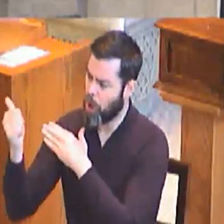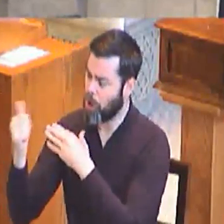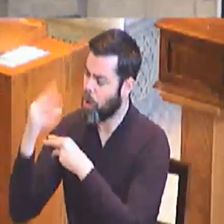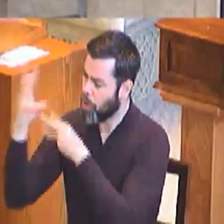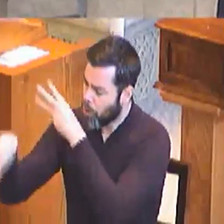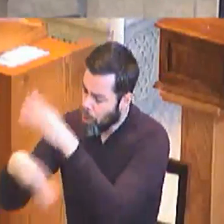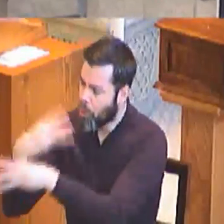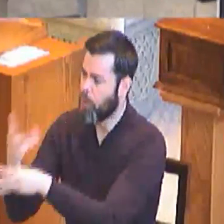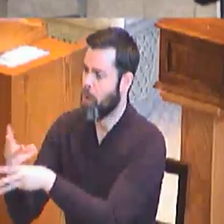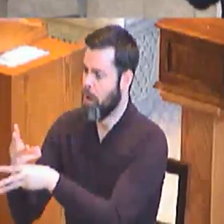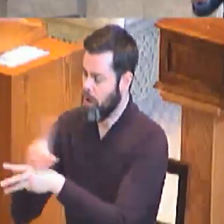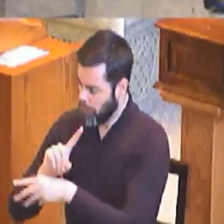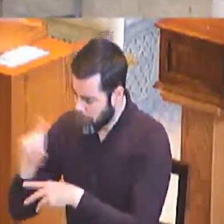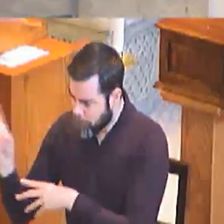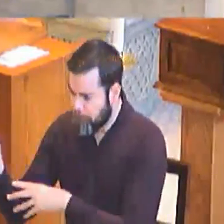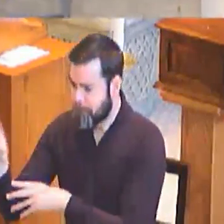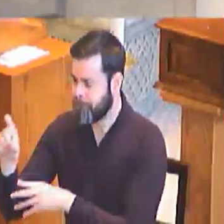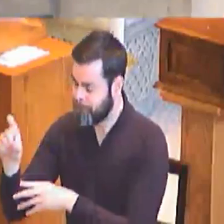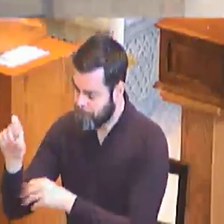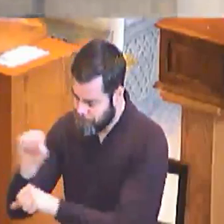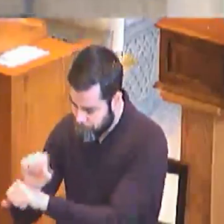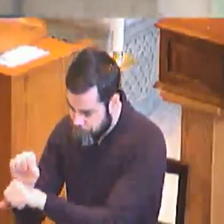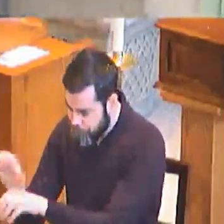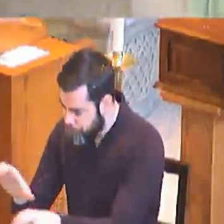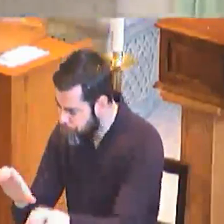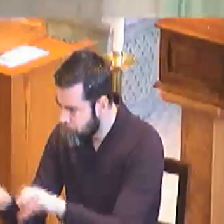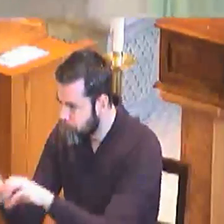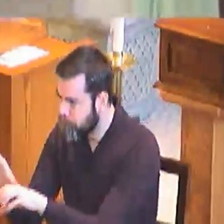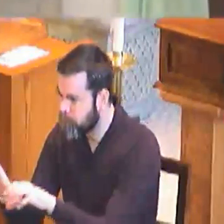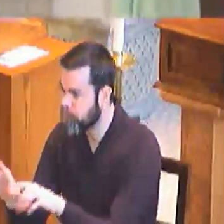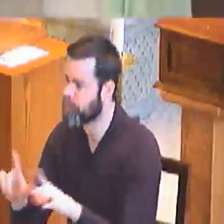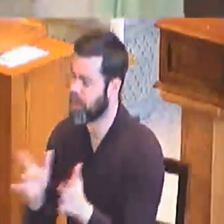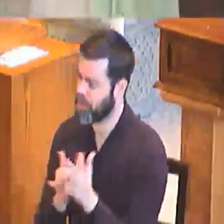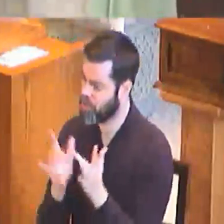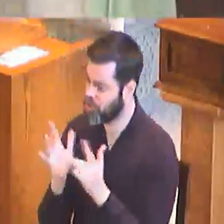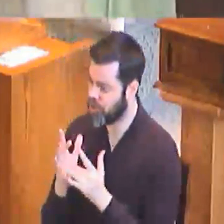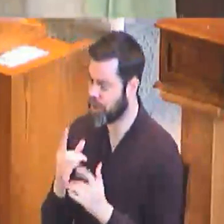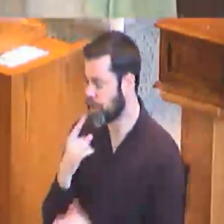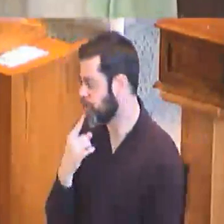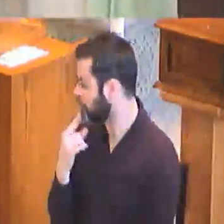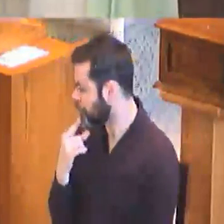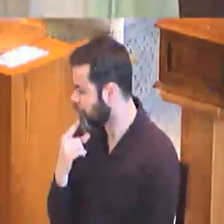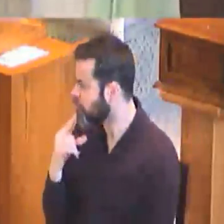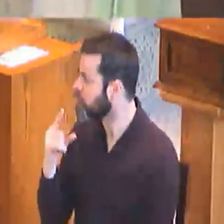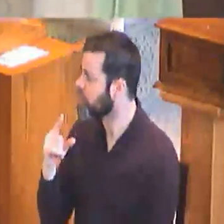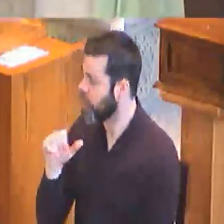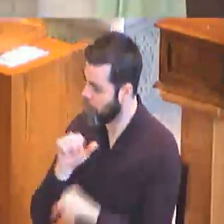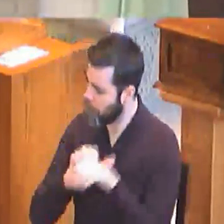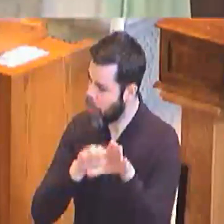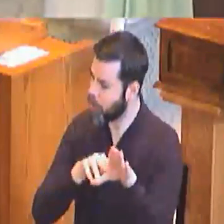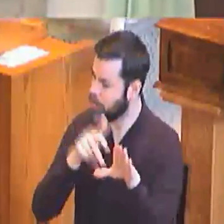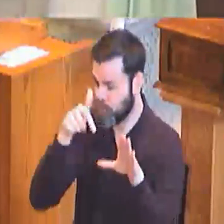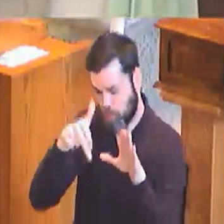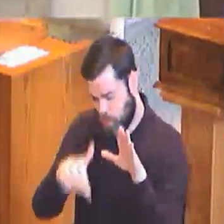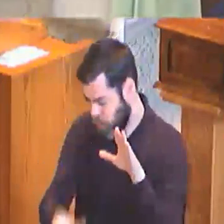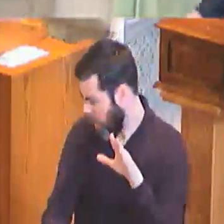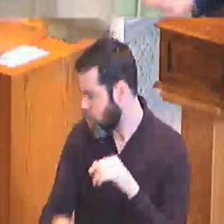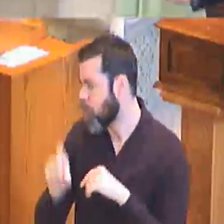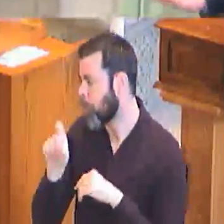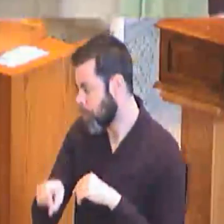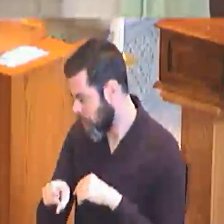being that presence of the divine. And Jesus said to them, no, we must go down off the mountain. And as Jesus went